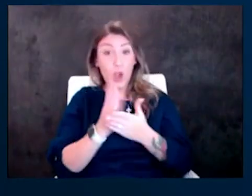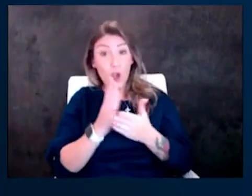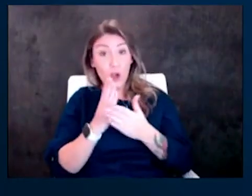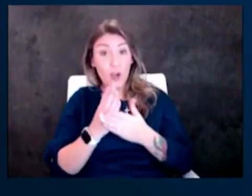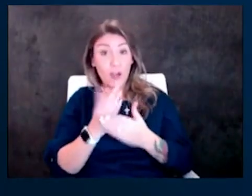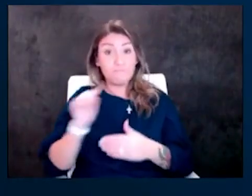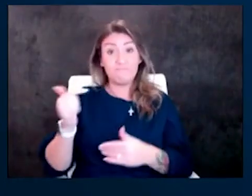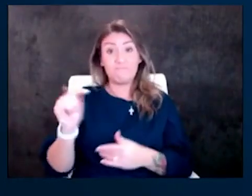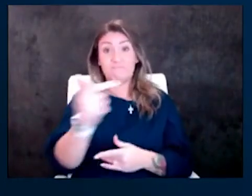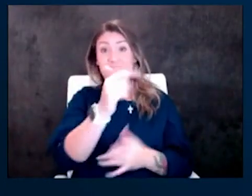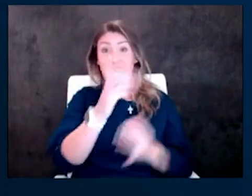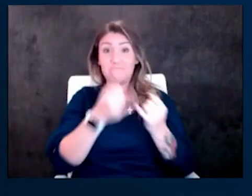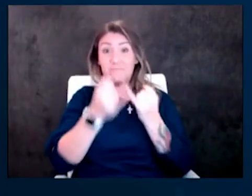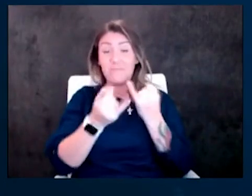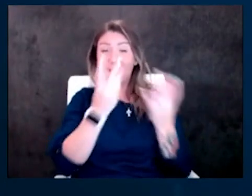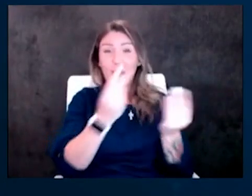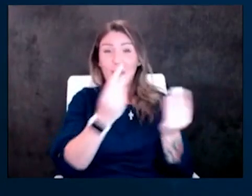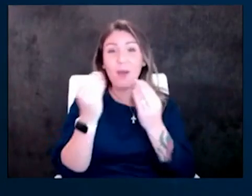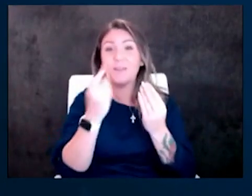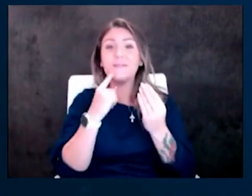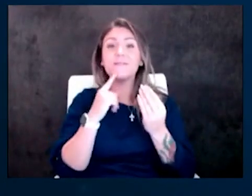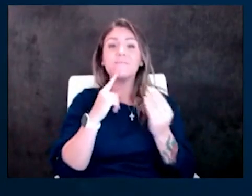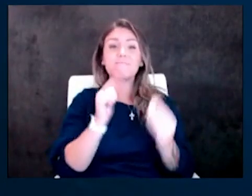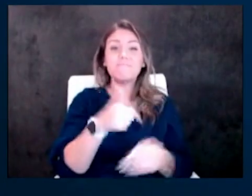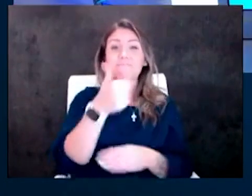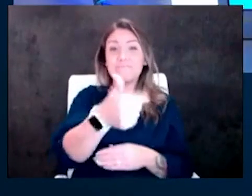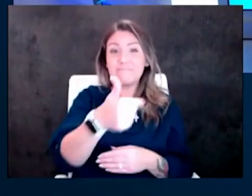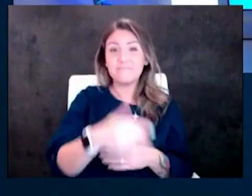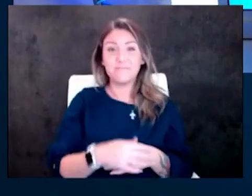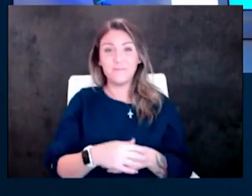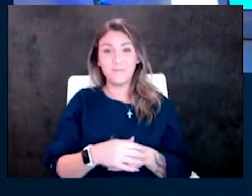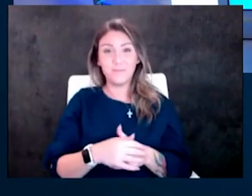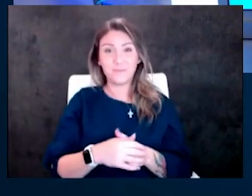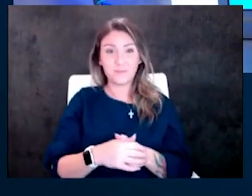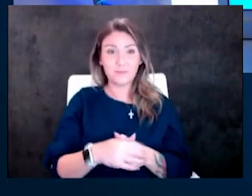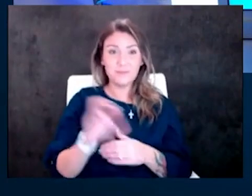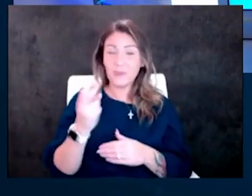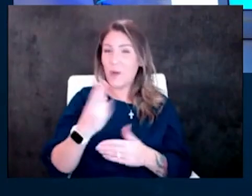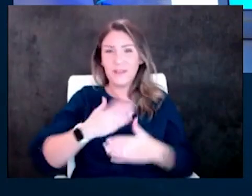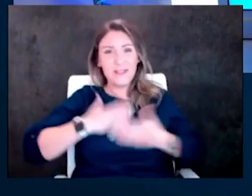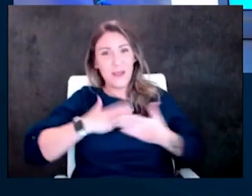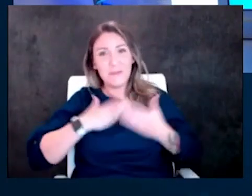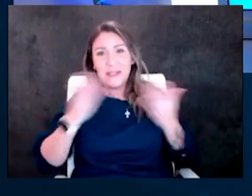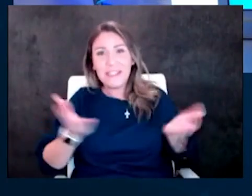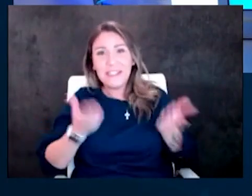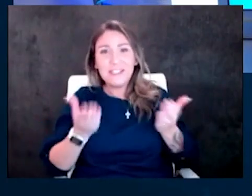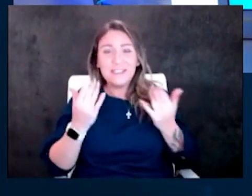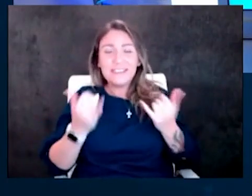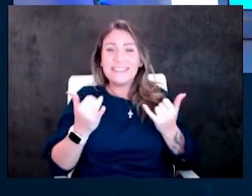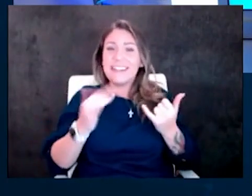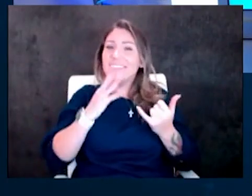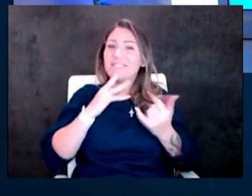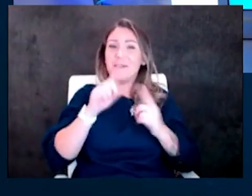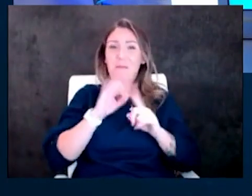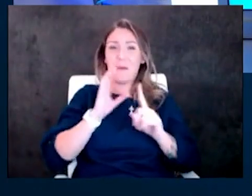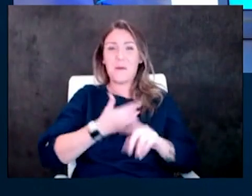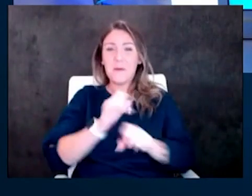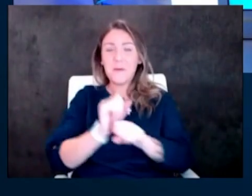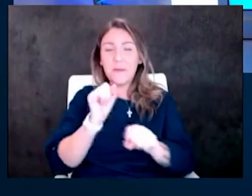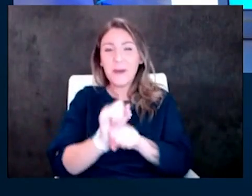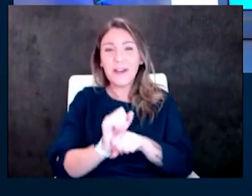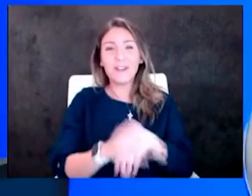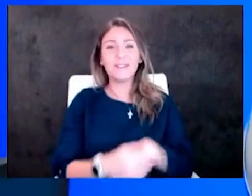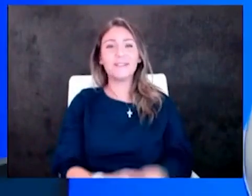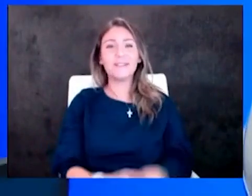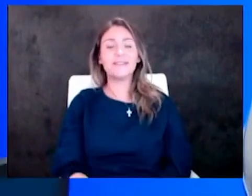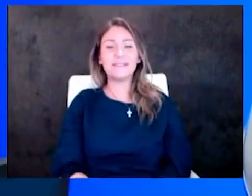some final thoughts. Dr. Ebersol, I'm going to start with you. Oh, I was just happy to be here with you guys, talk about the work that we do. The dedication